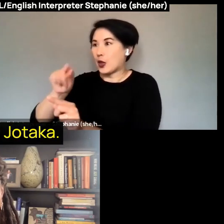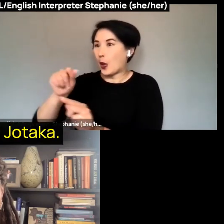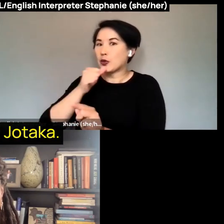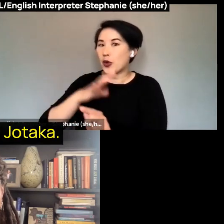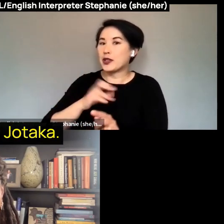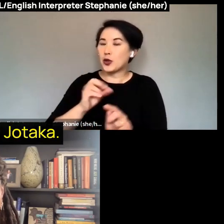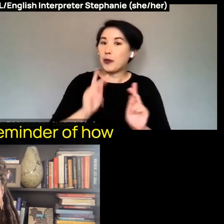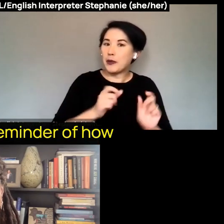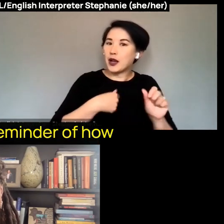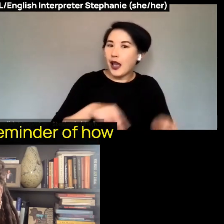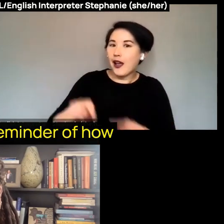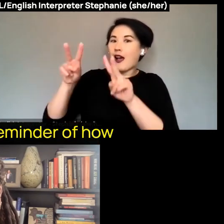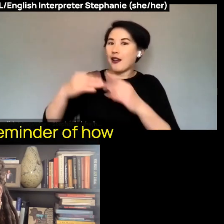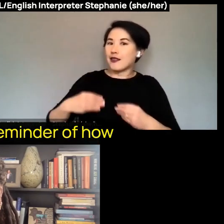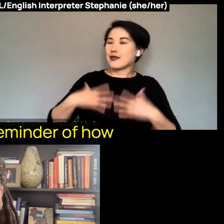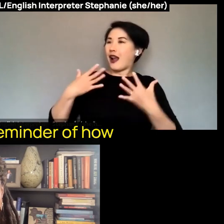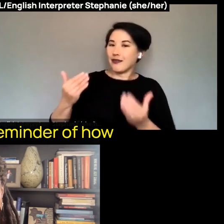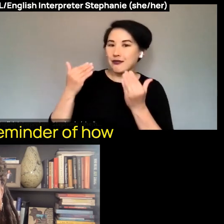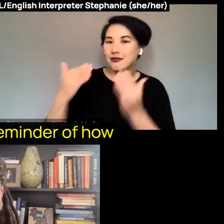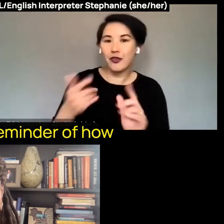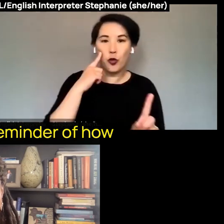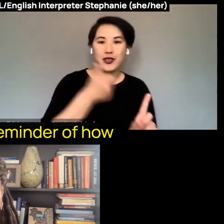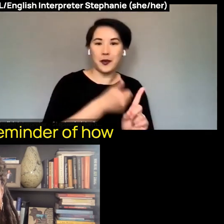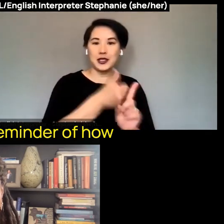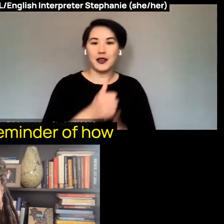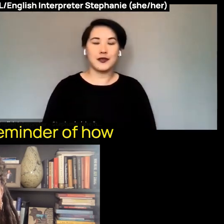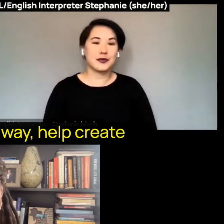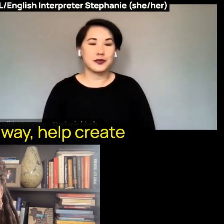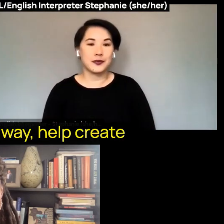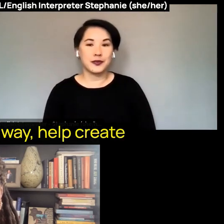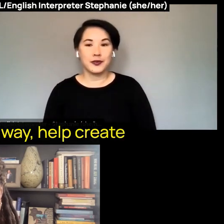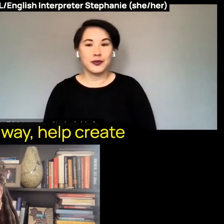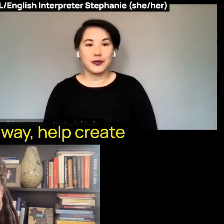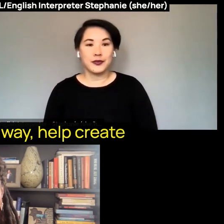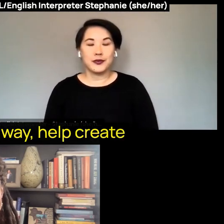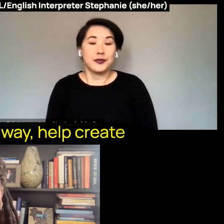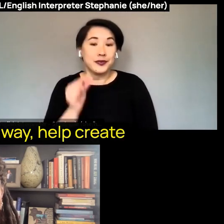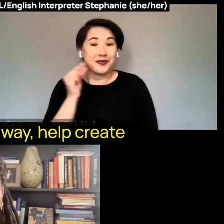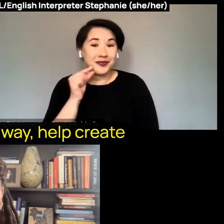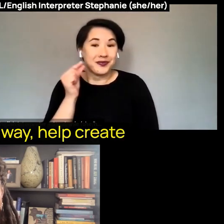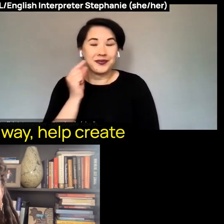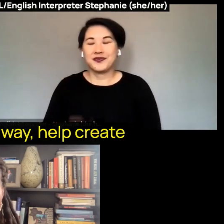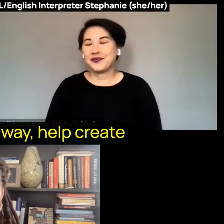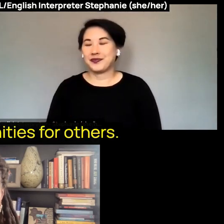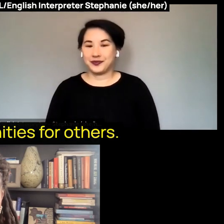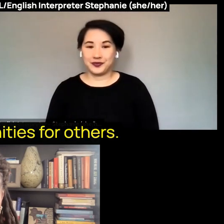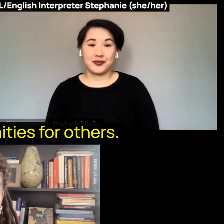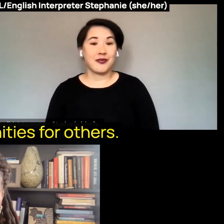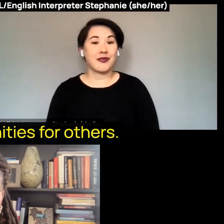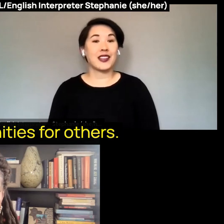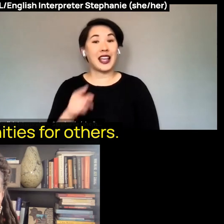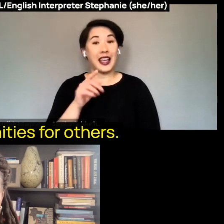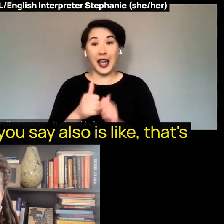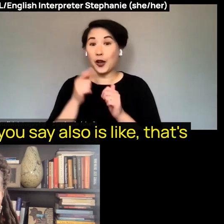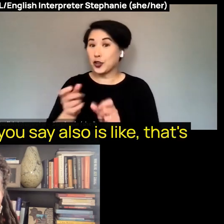So inspiring, Jotaka, and an important reminder of how folks help pave the way, help create space and